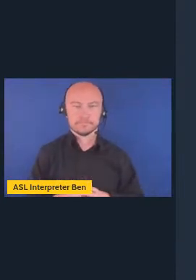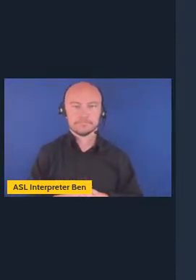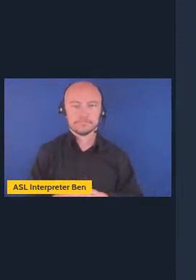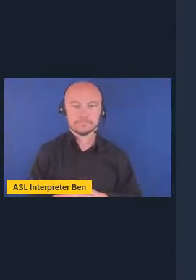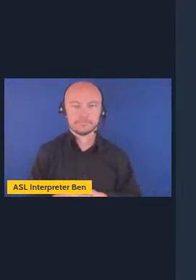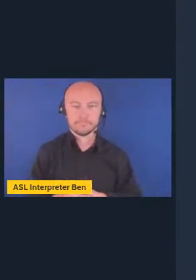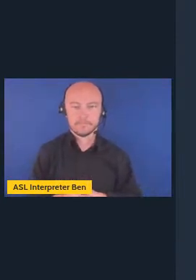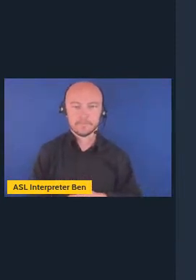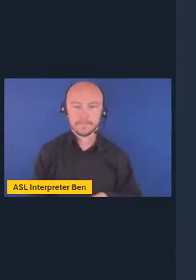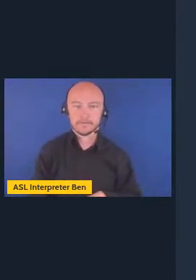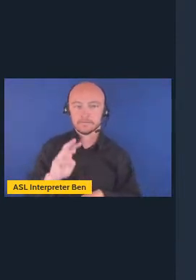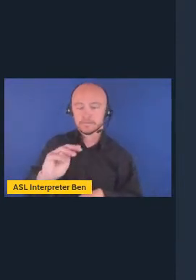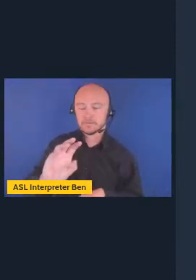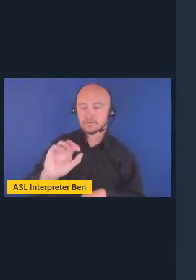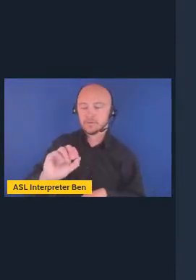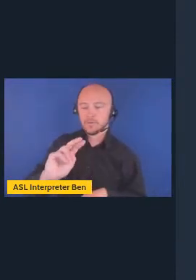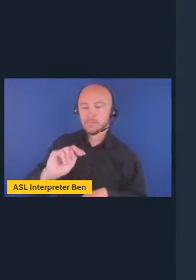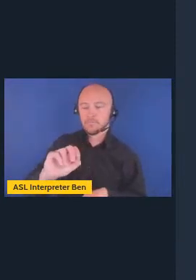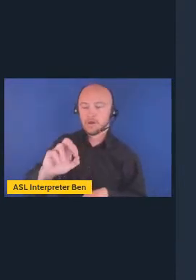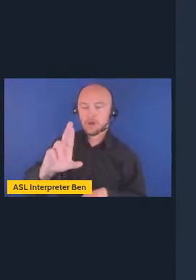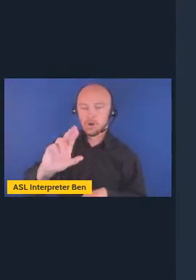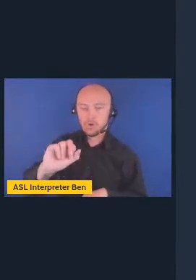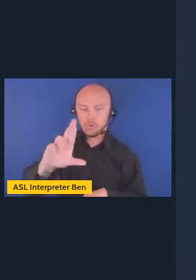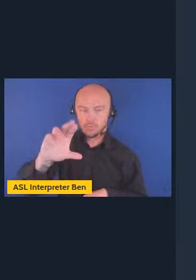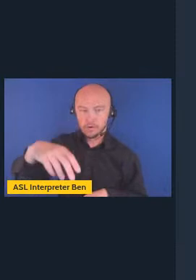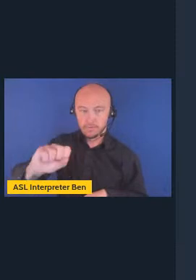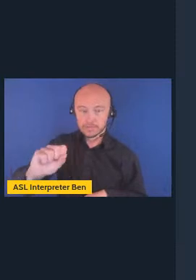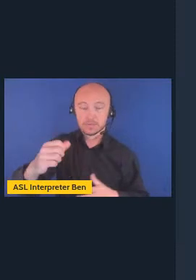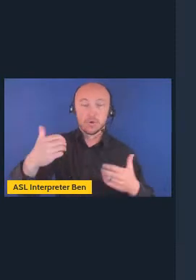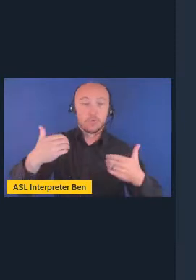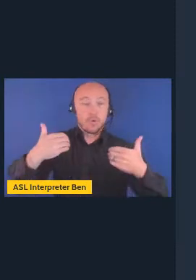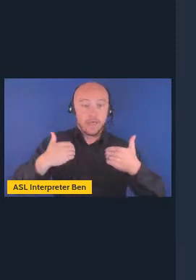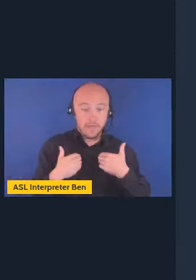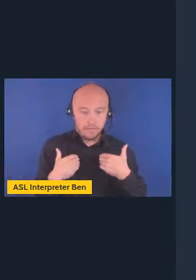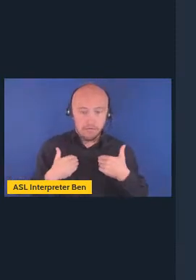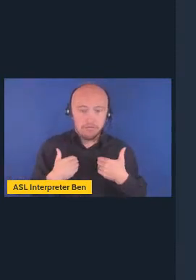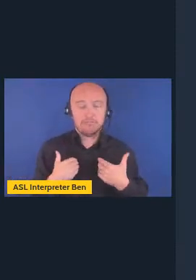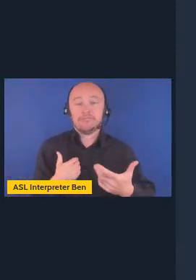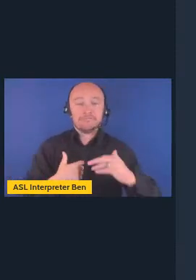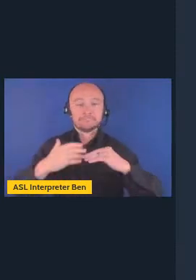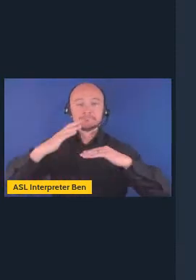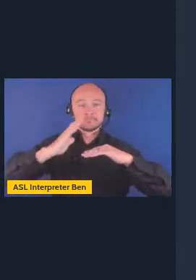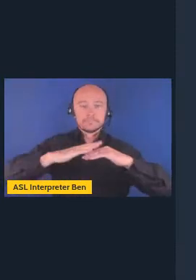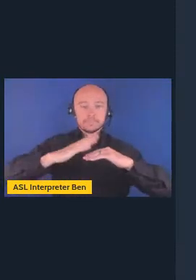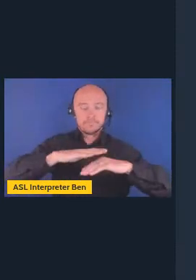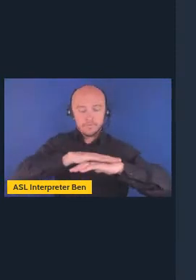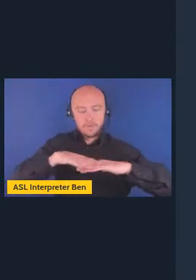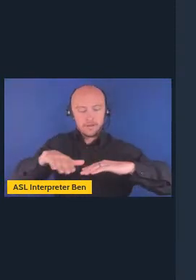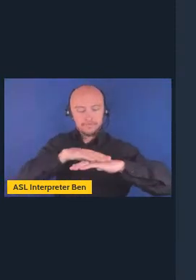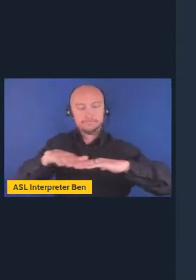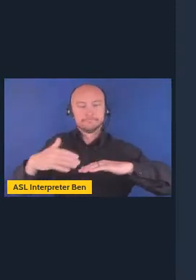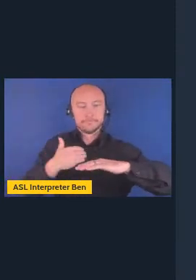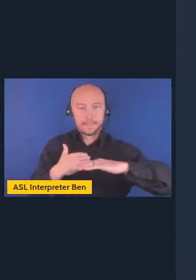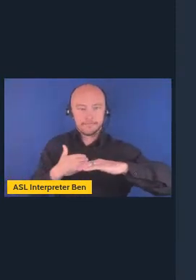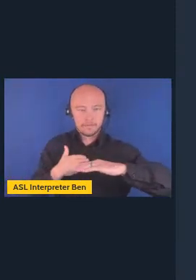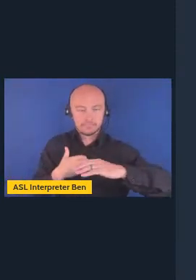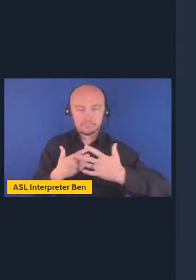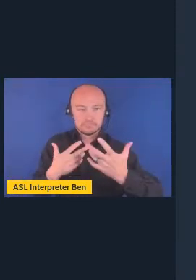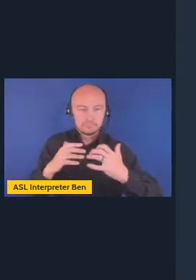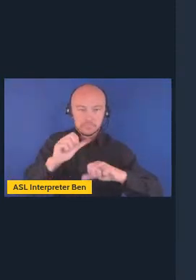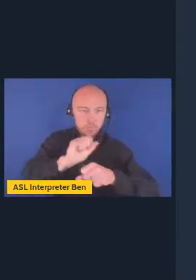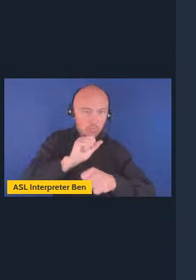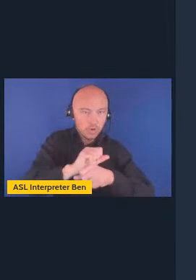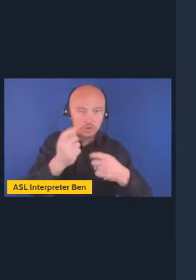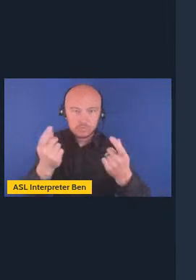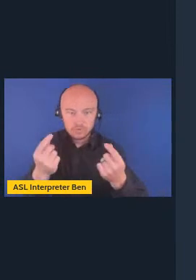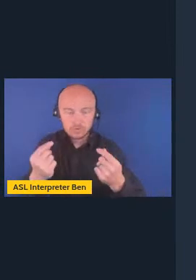Speaking of monorepos, Projen comes with a low-level implementation for monorepo-like setups. It pretty much works by telling